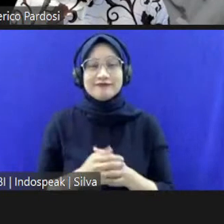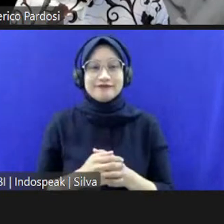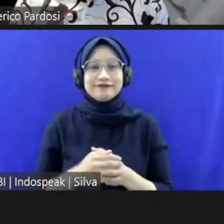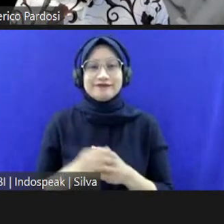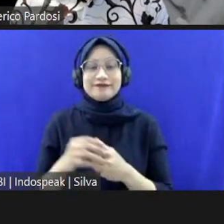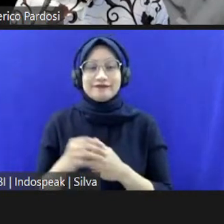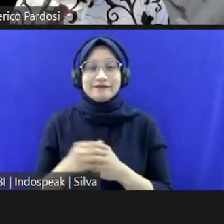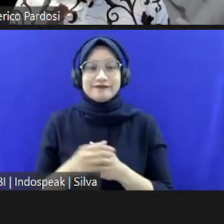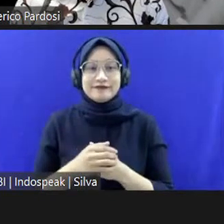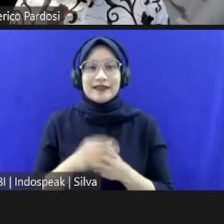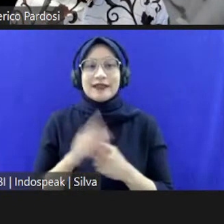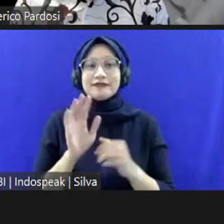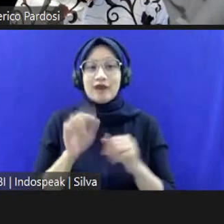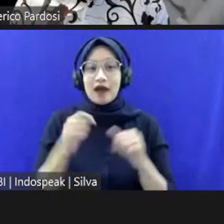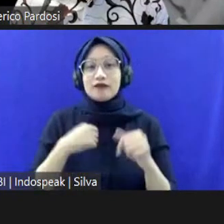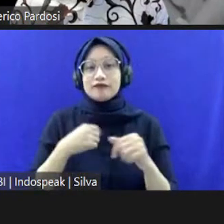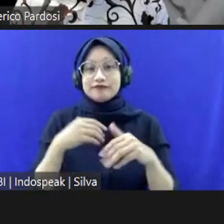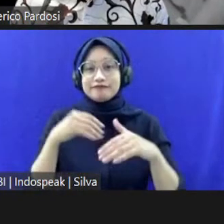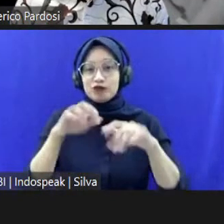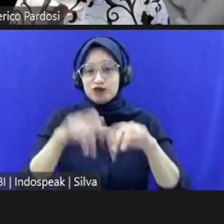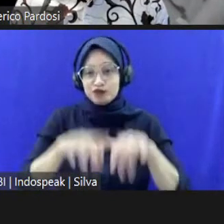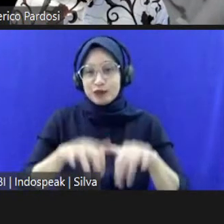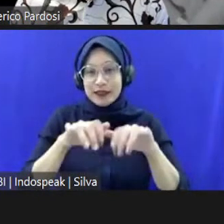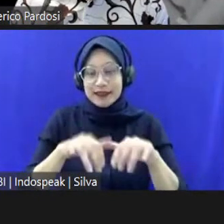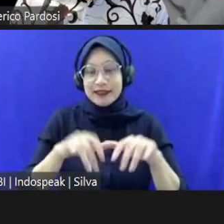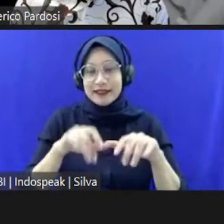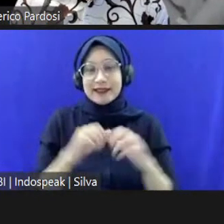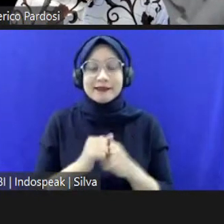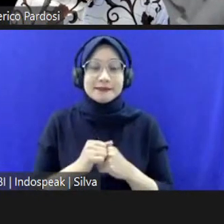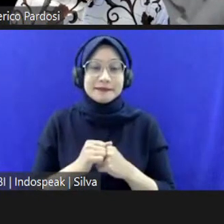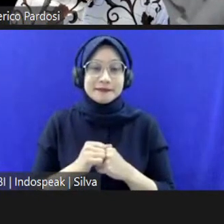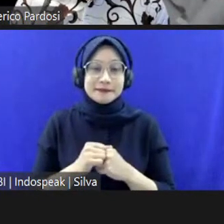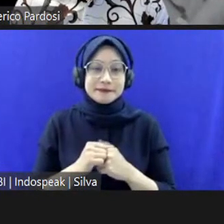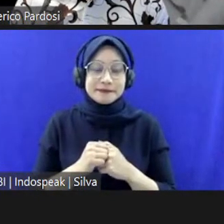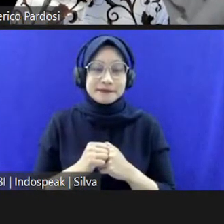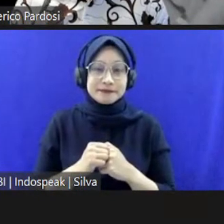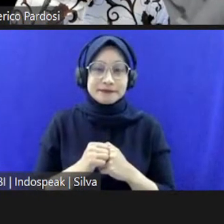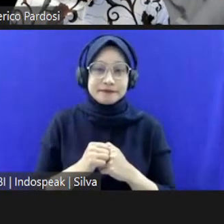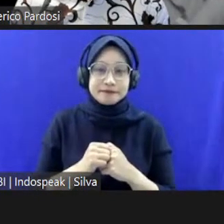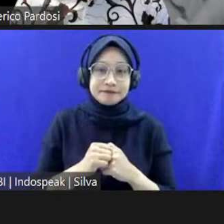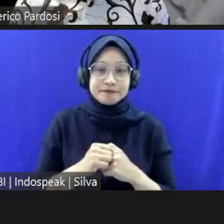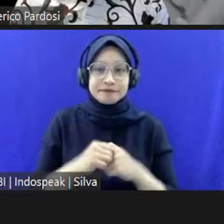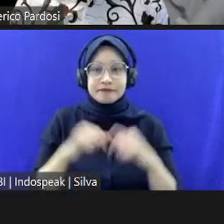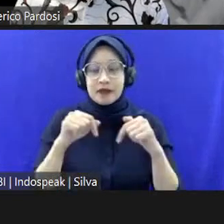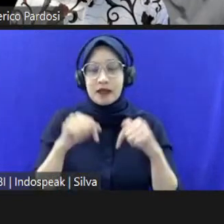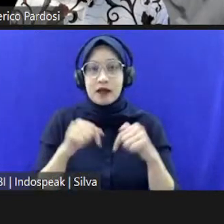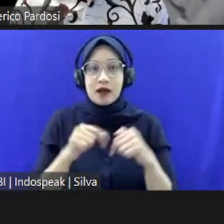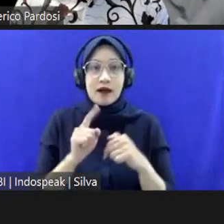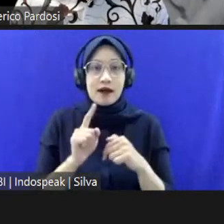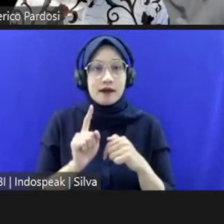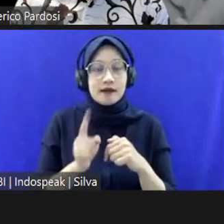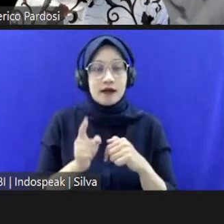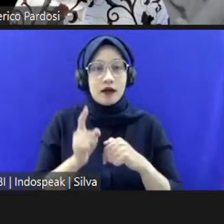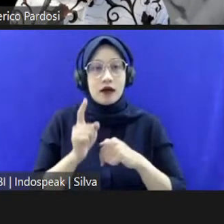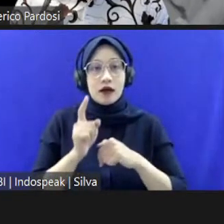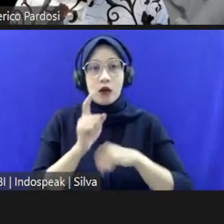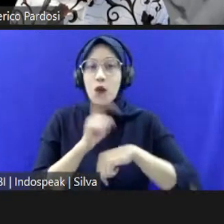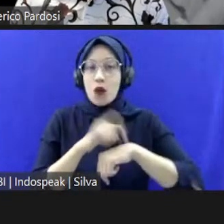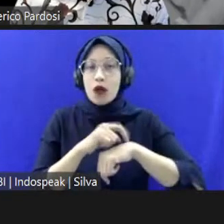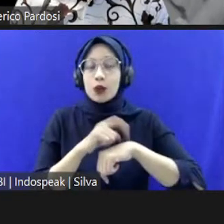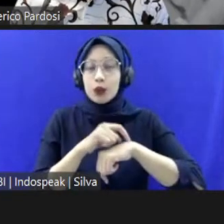box. All right, thanks so much. We still have a bit of